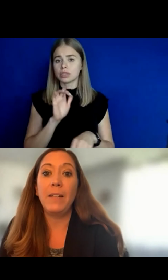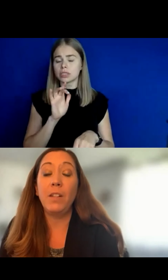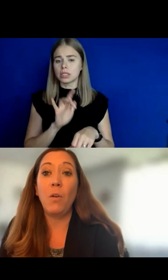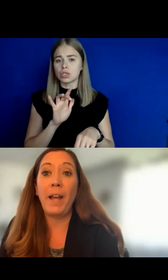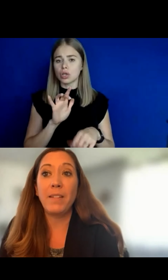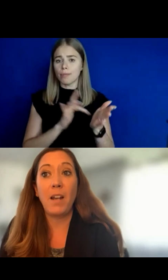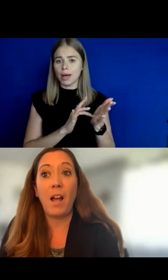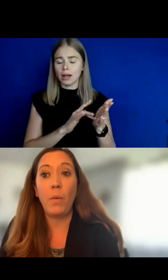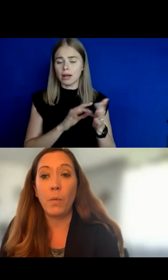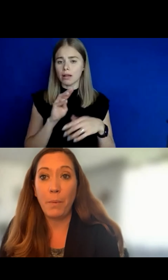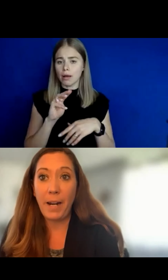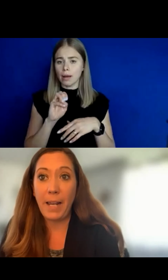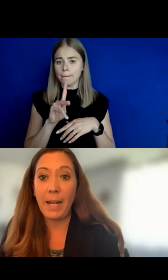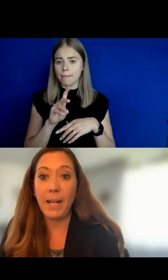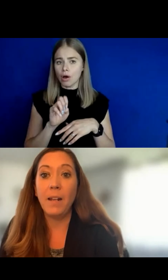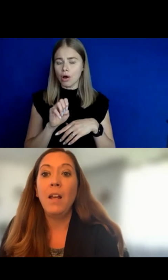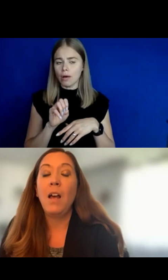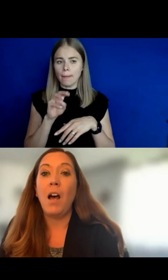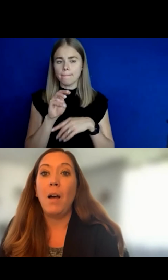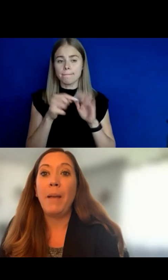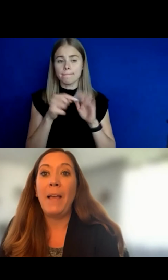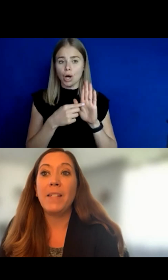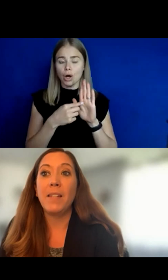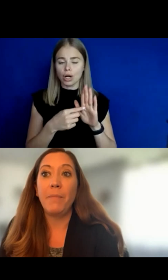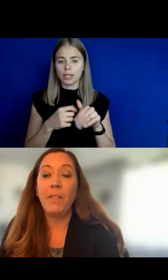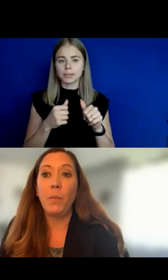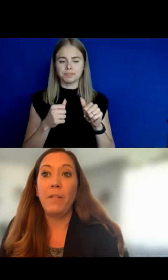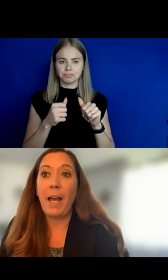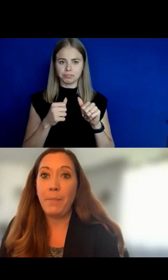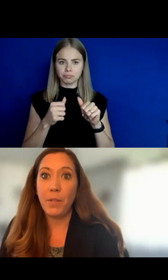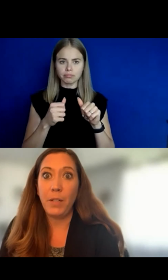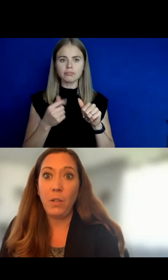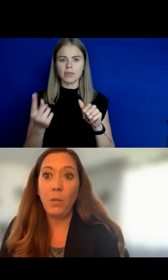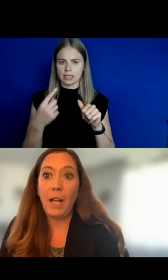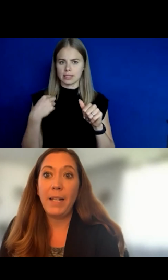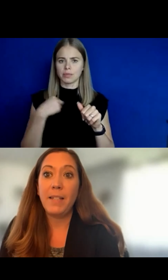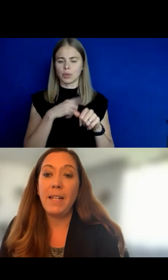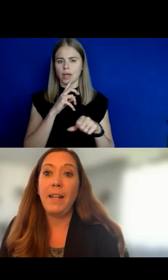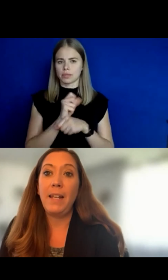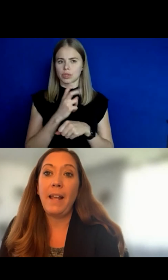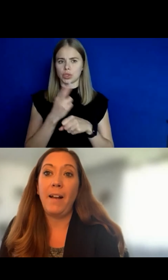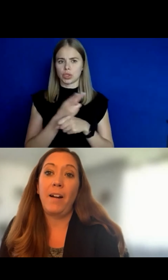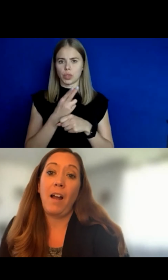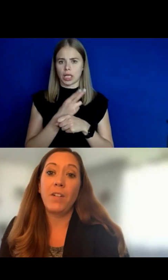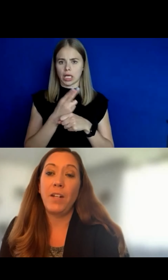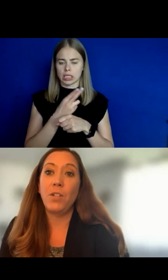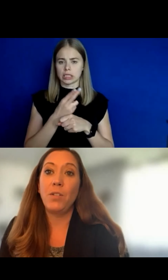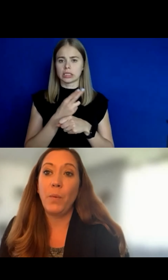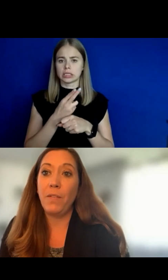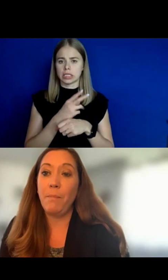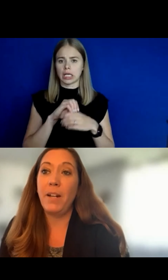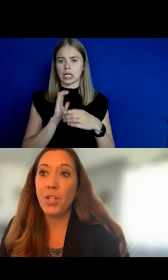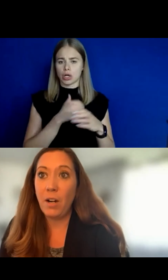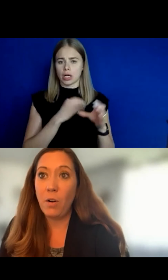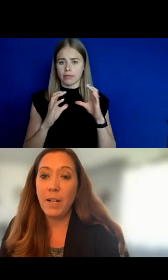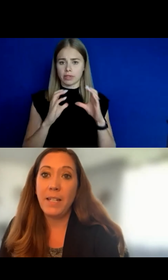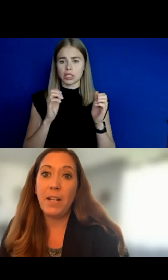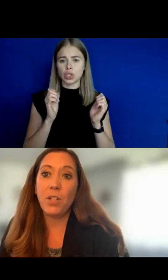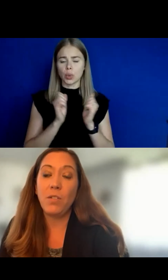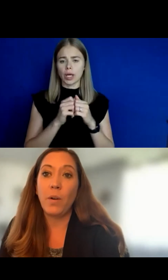model, even though that's not where we're predicated. And this is something that we have absolutely utilized in our conversations with managed